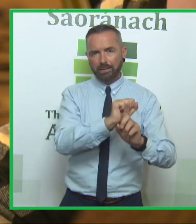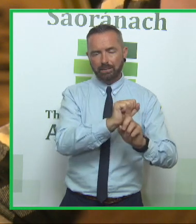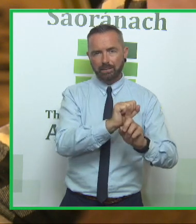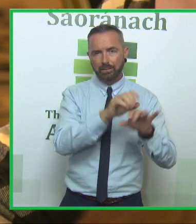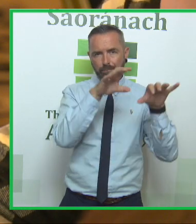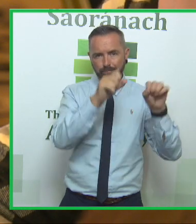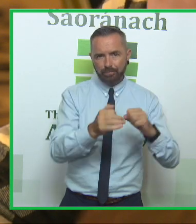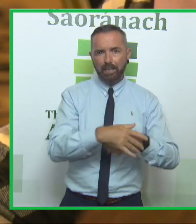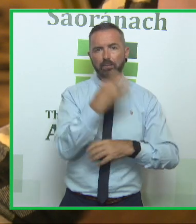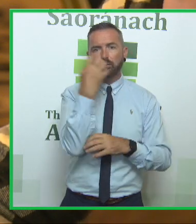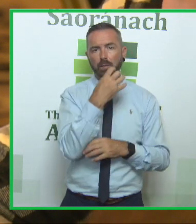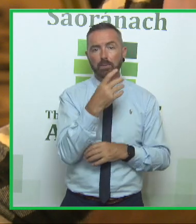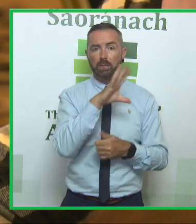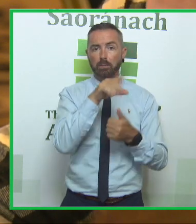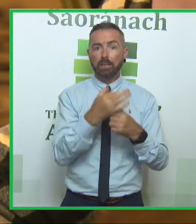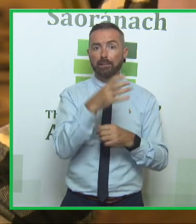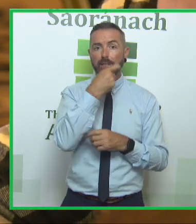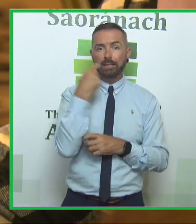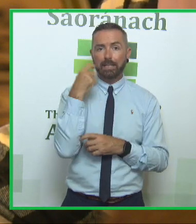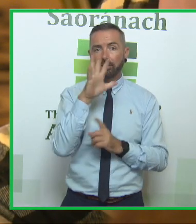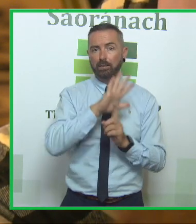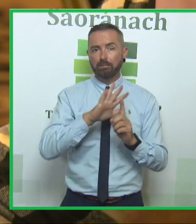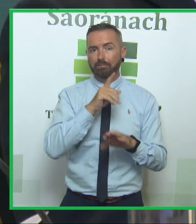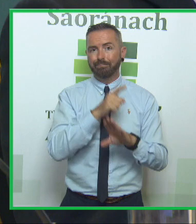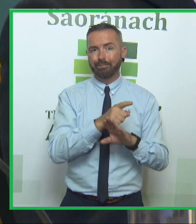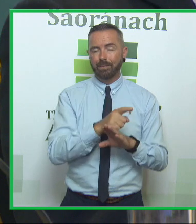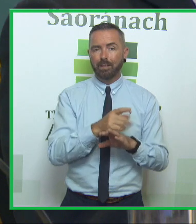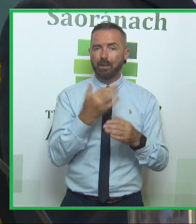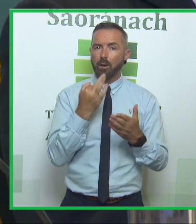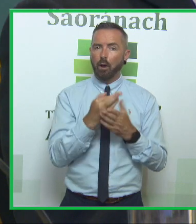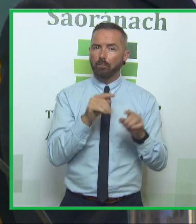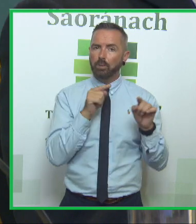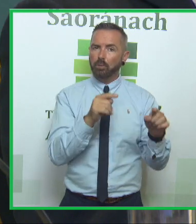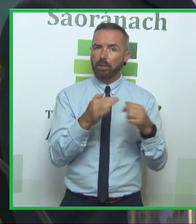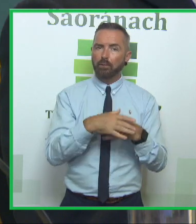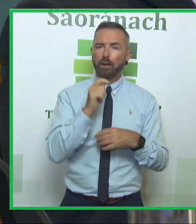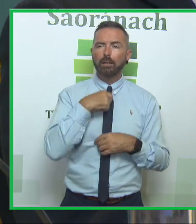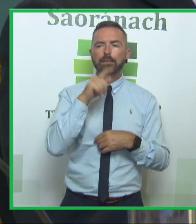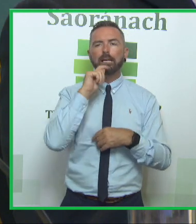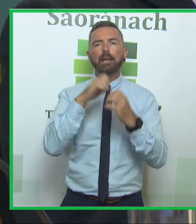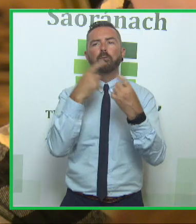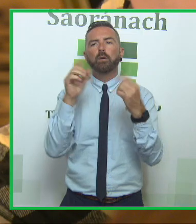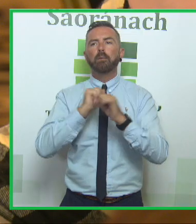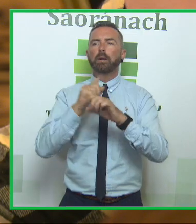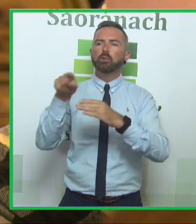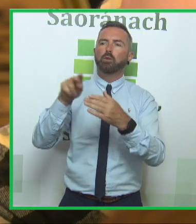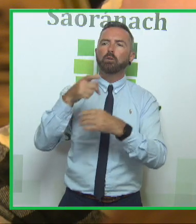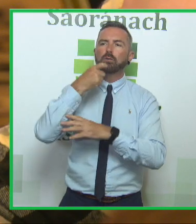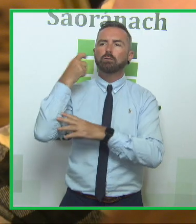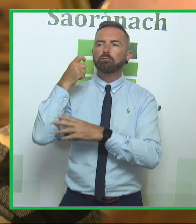where addiction is concerned. Often the threat of "I'll tell everybody about your drug use"